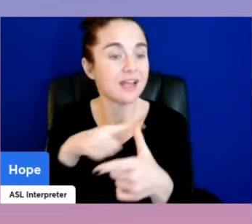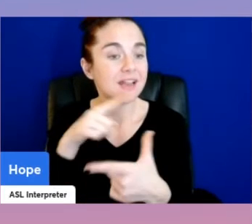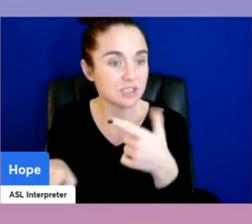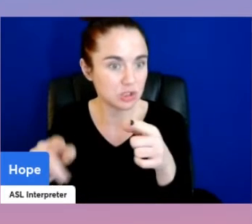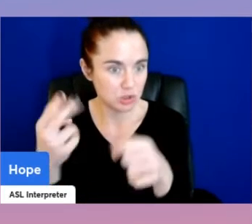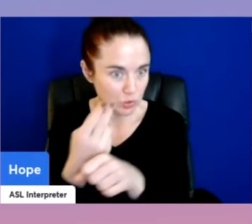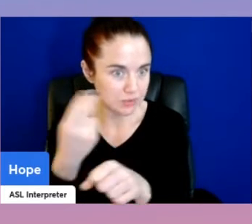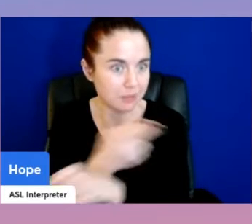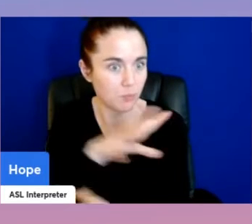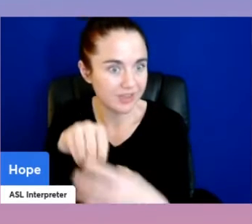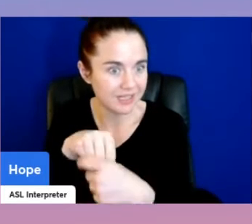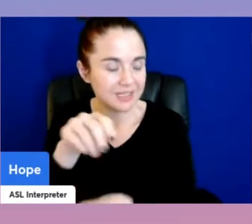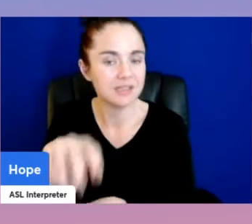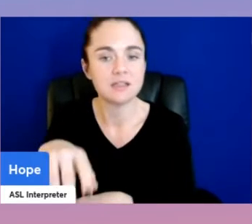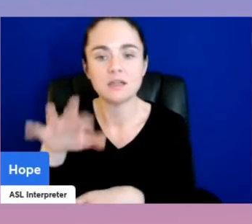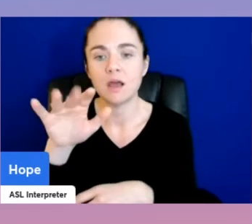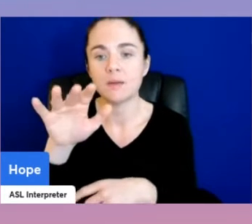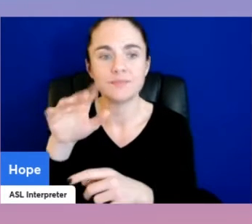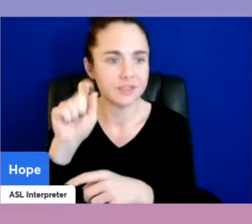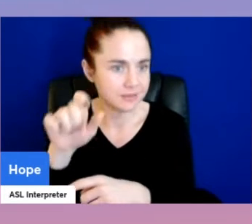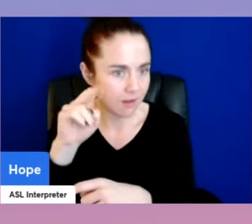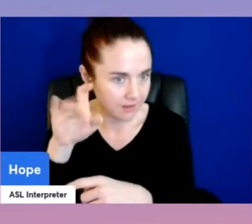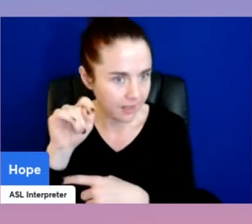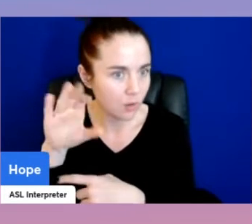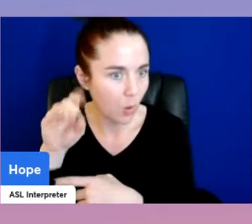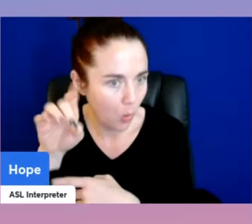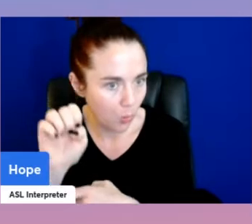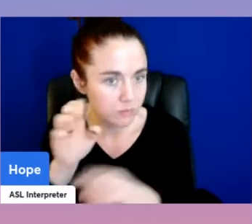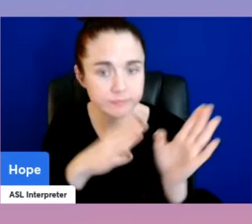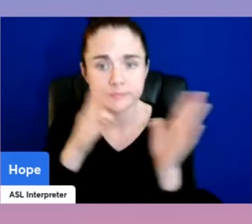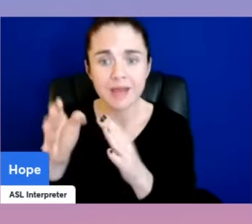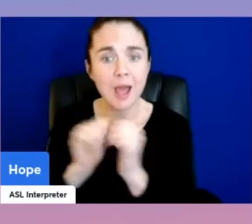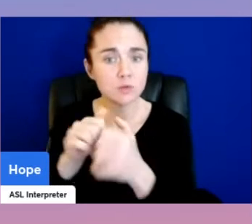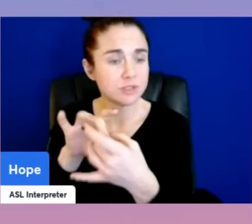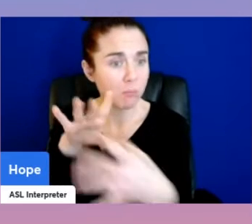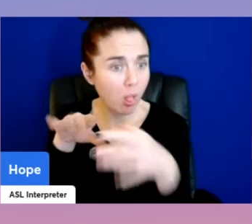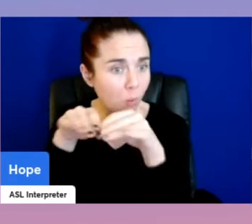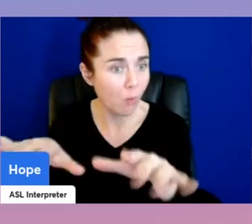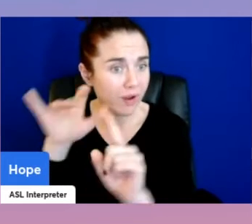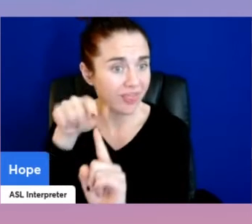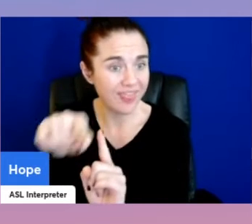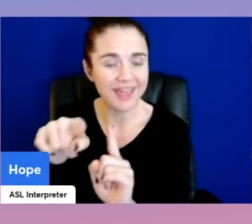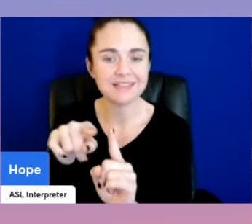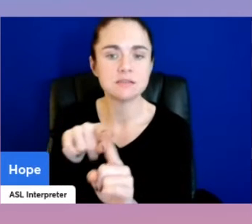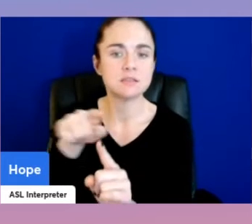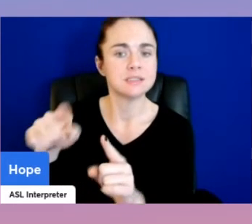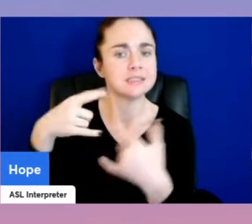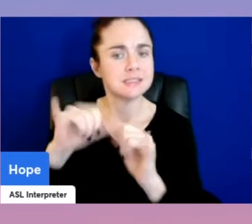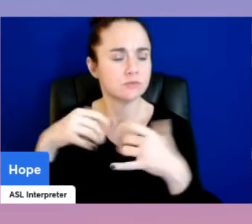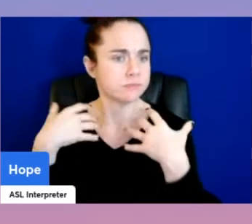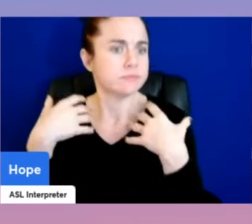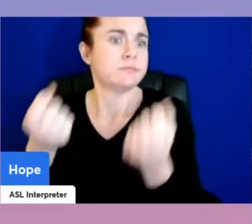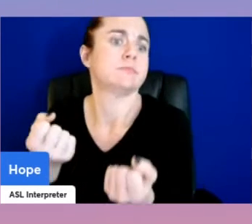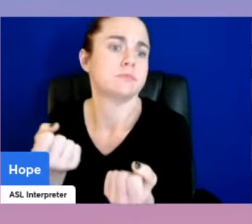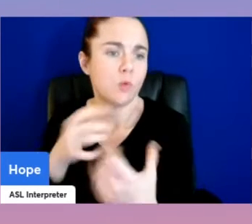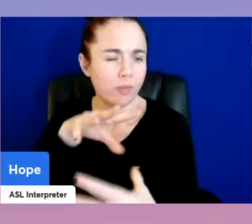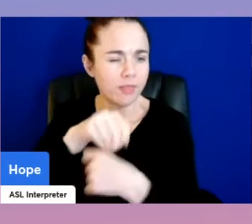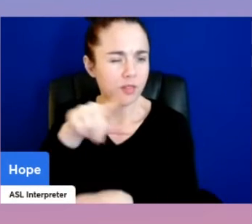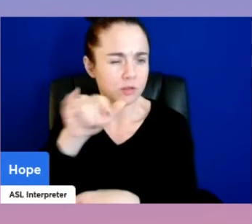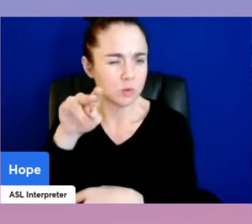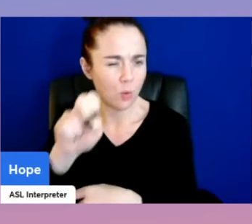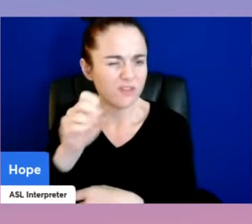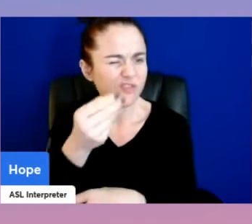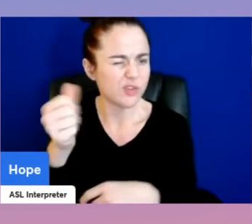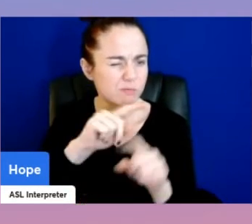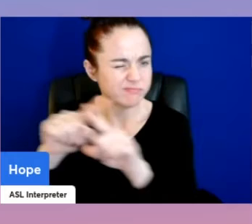code. Next, we're going to look at how to deploy our cluster in a zone resilient way. There's a couple of different strategies